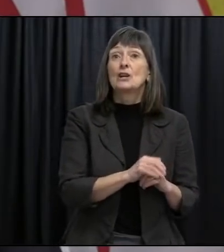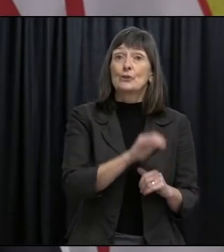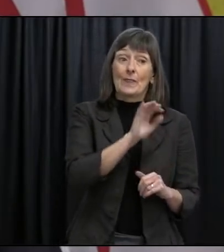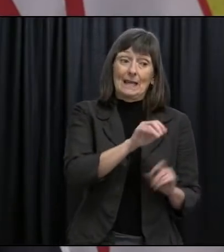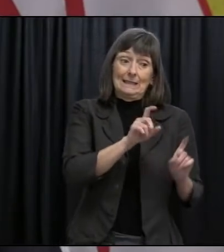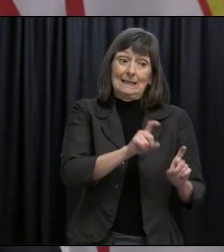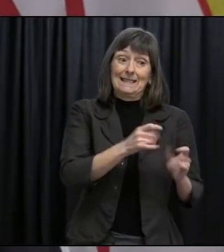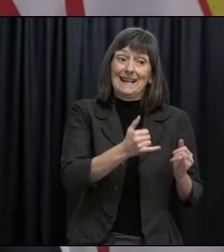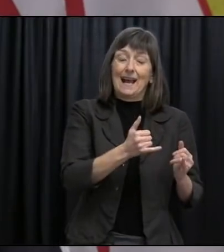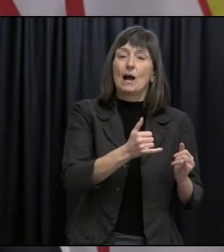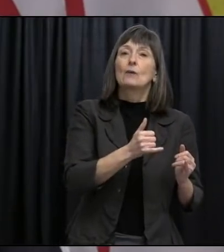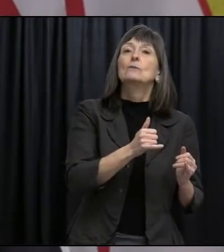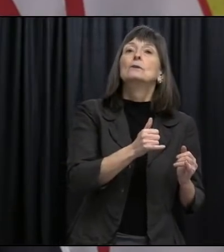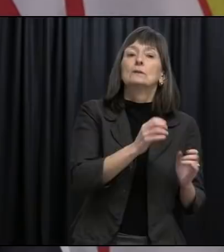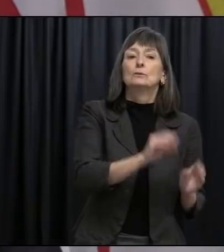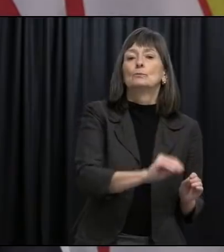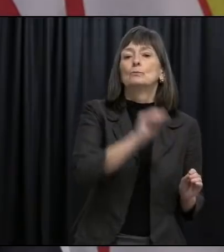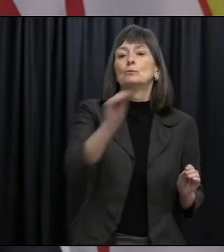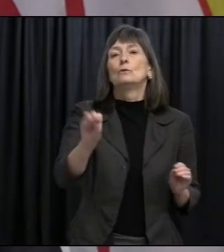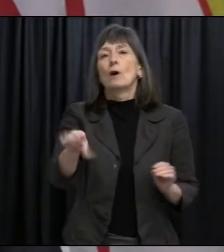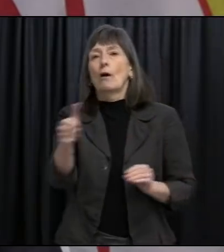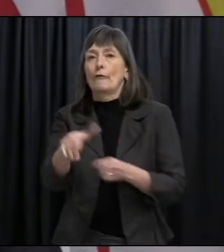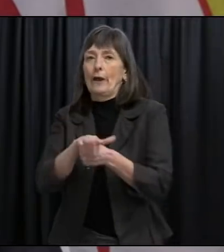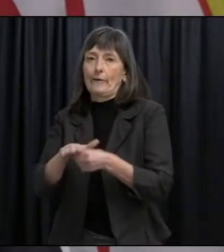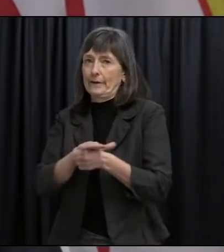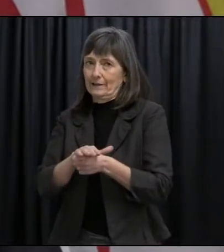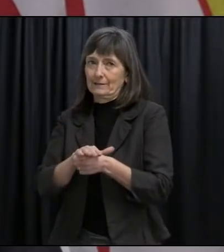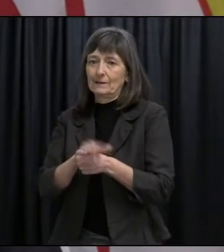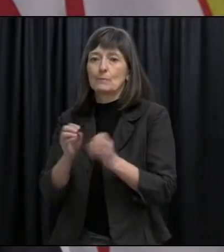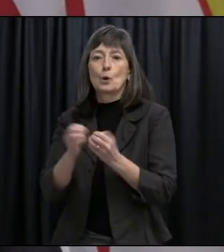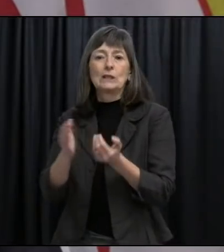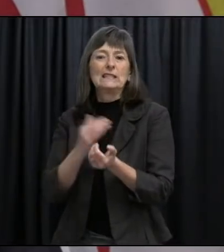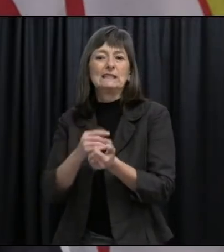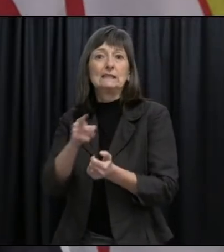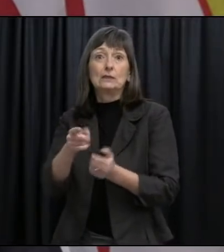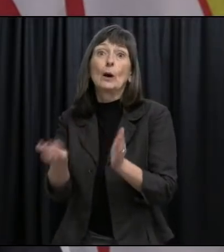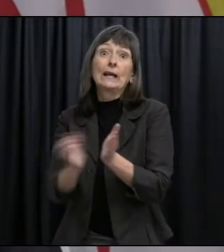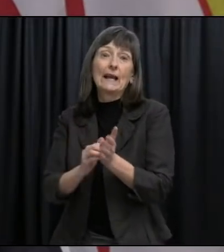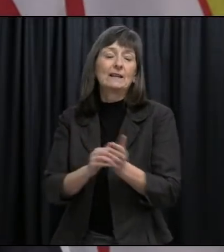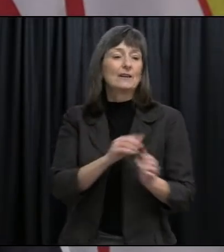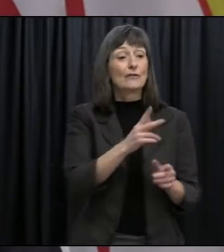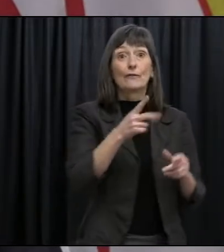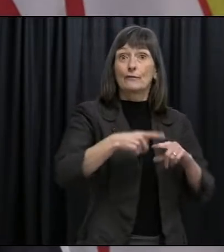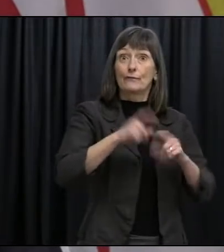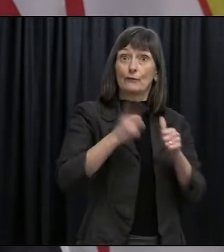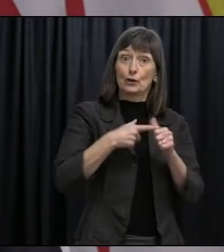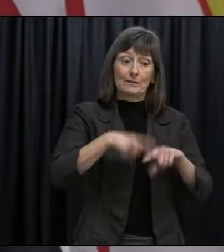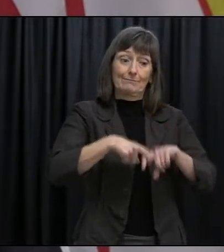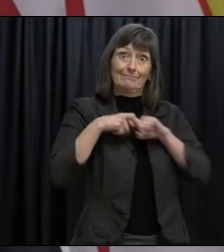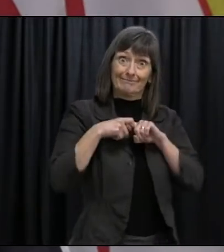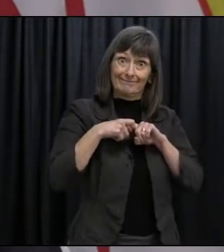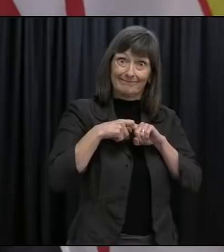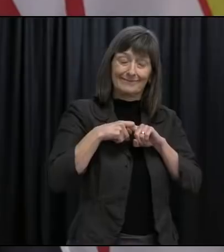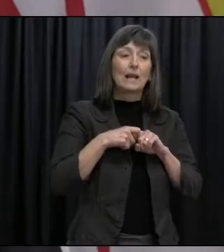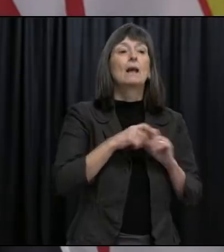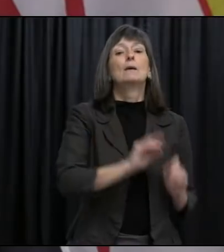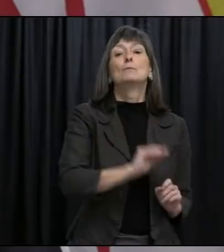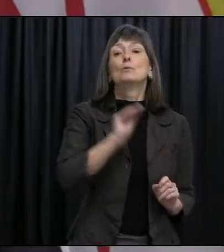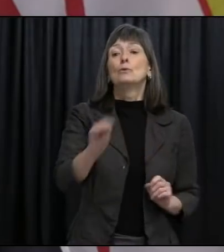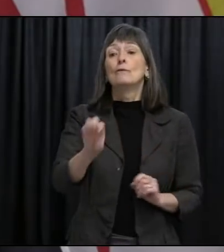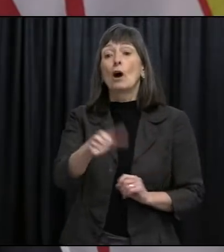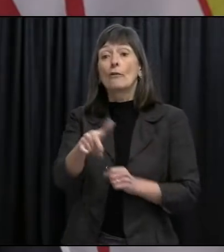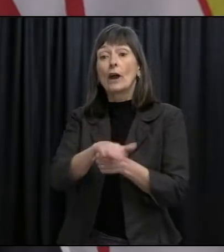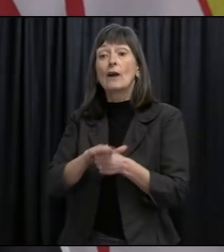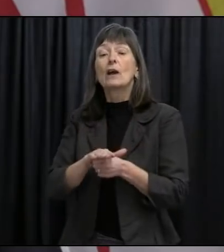that testing to other sites just to make it easier, and now we're using them again. So it has been going well. We are finding